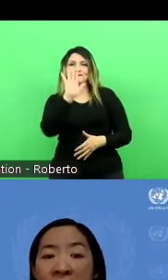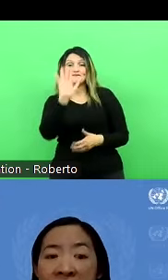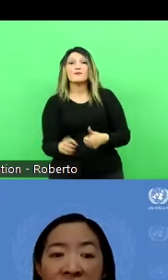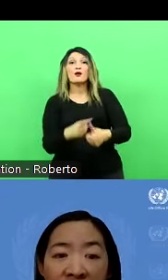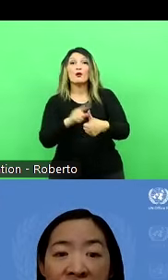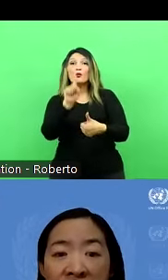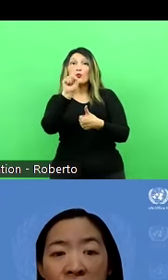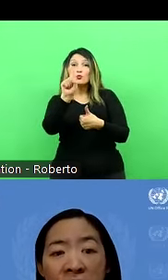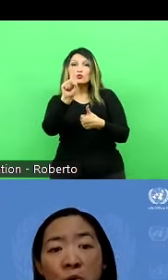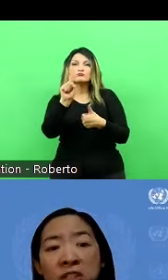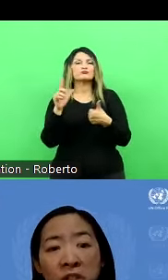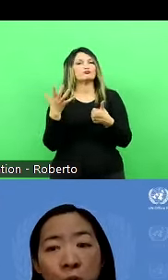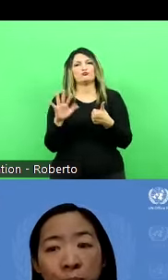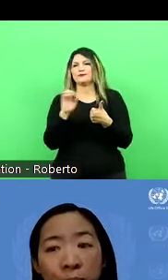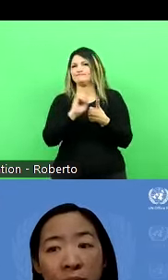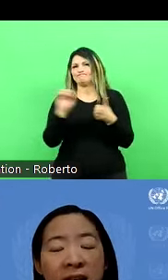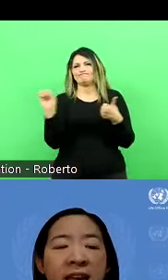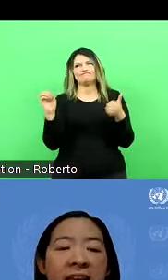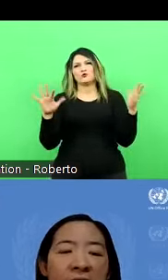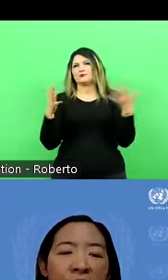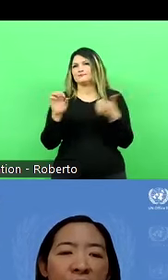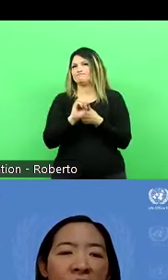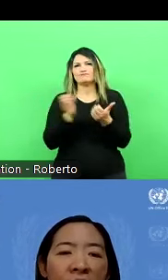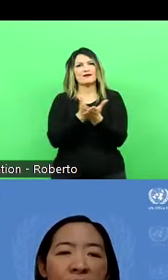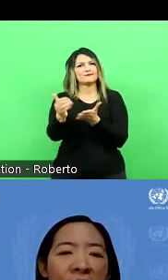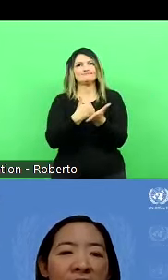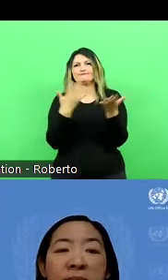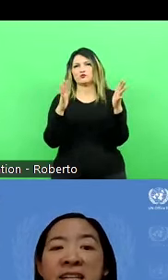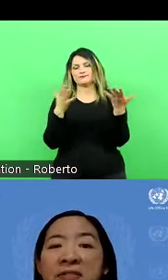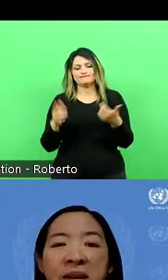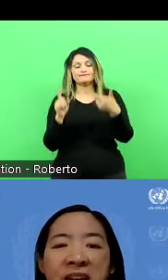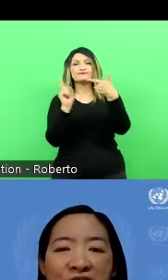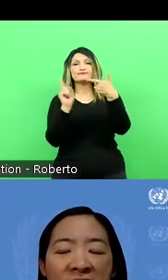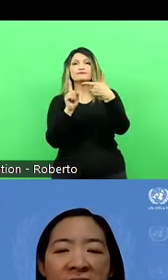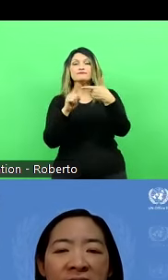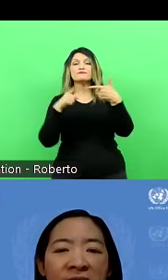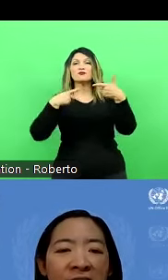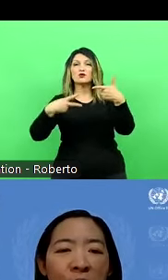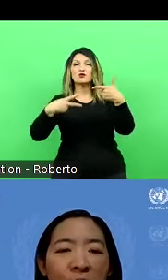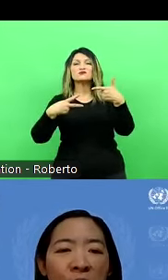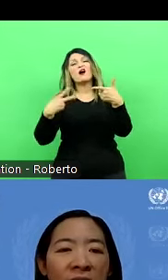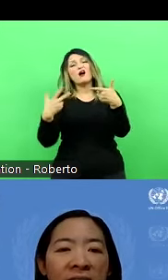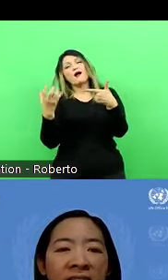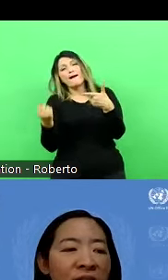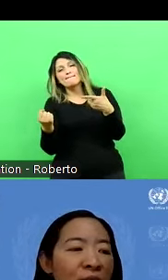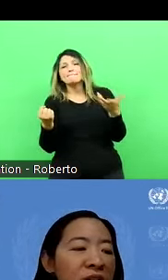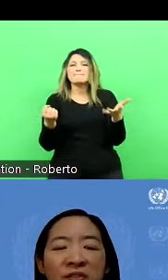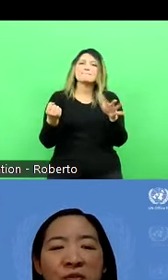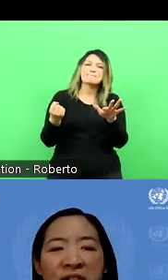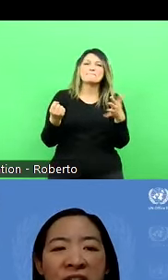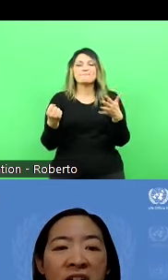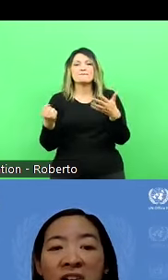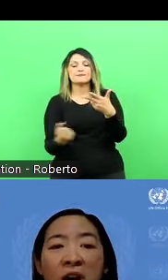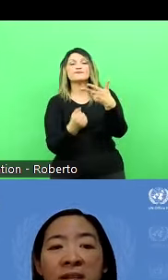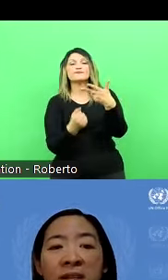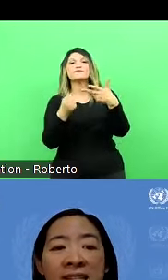their organizations, you can score 2. If you have limited information available and those of the information